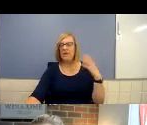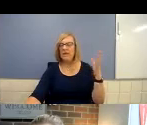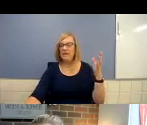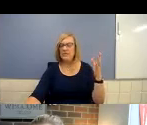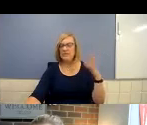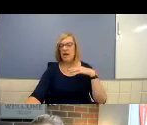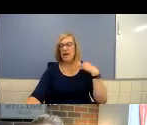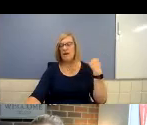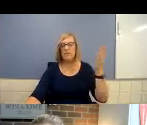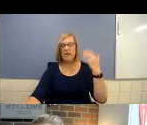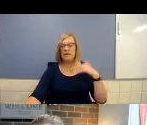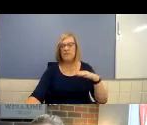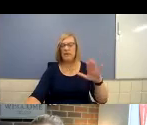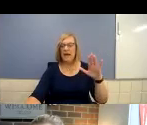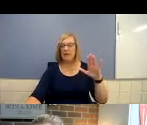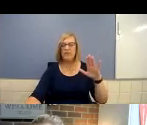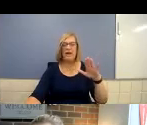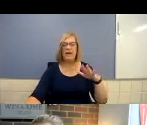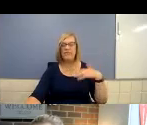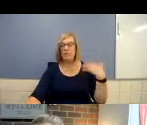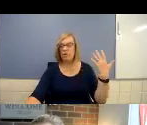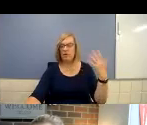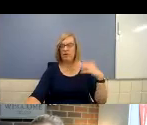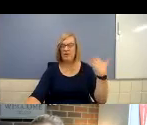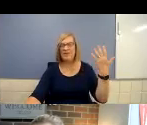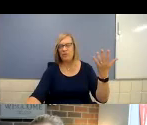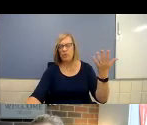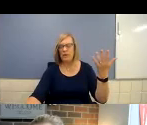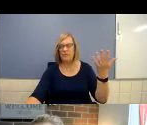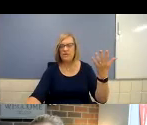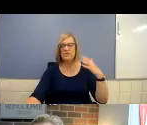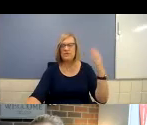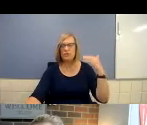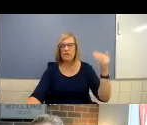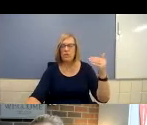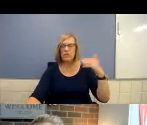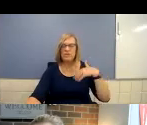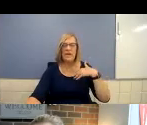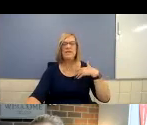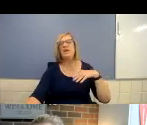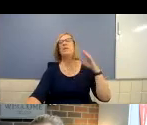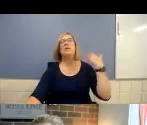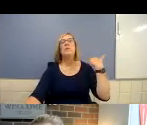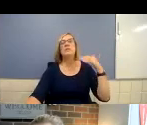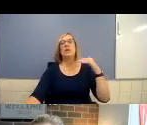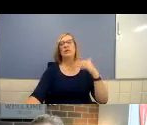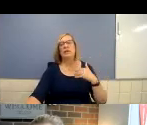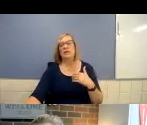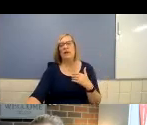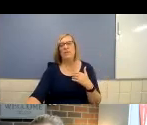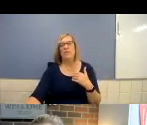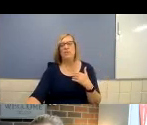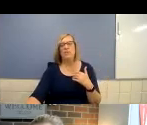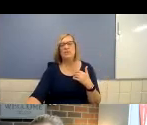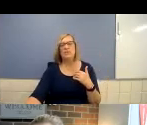for English, but now that you're into 4 languages, 4 courses in ASL, we start looking